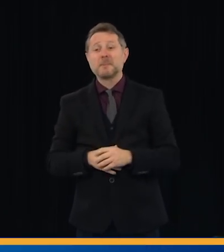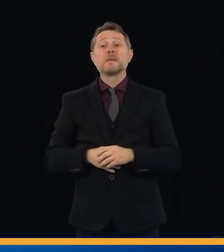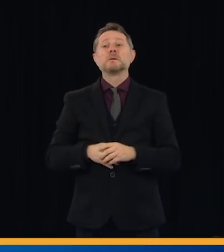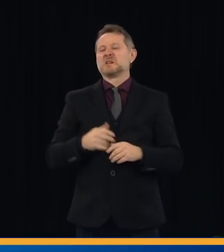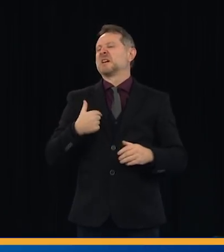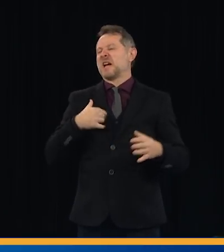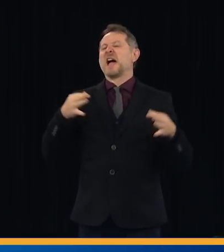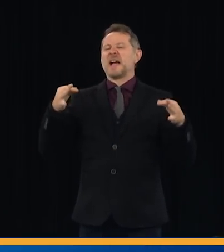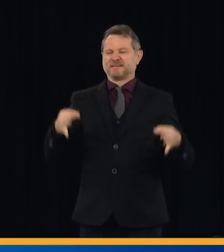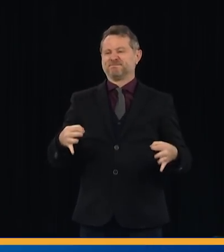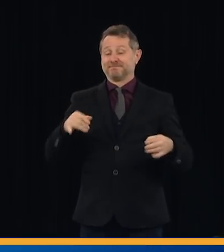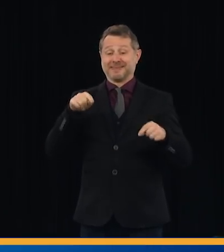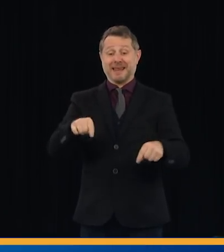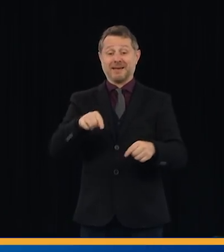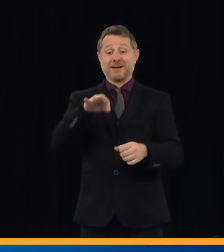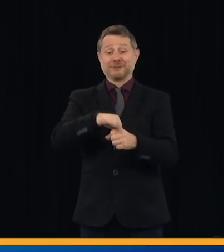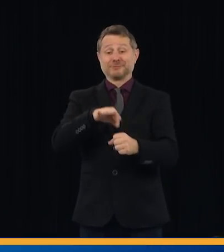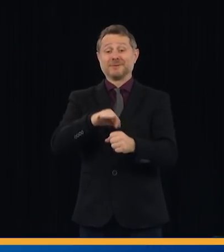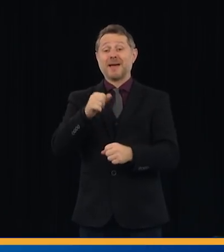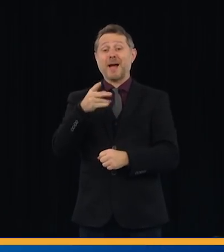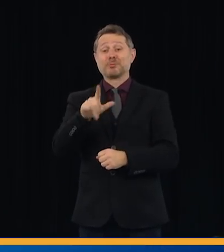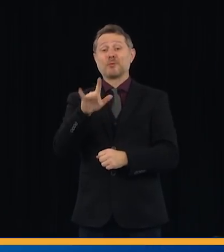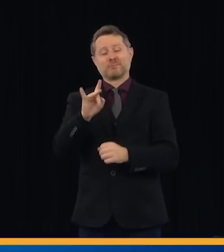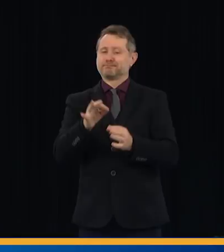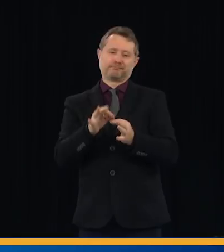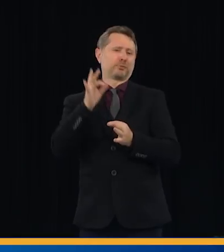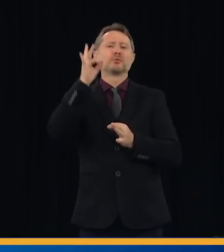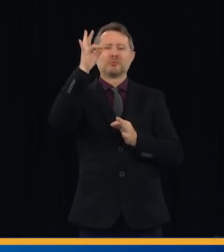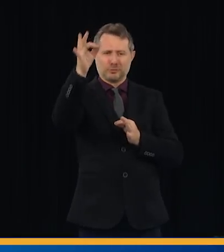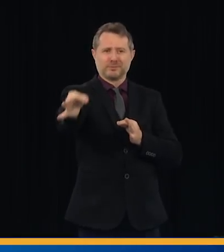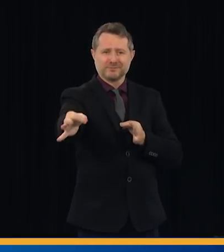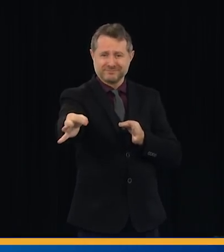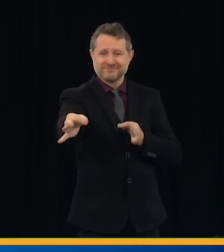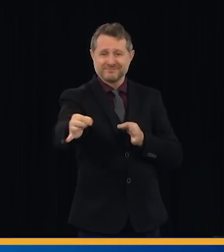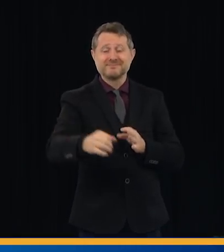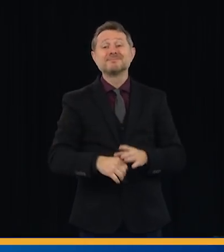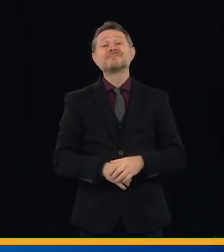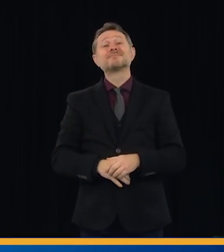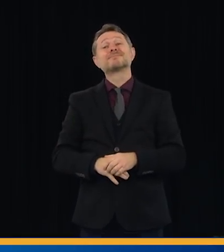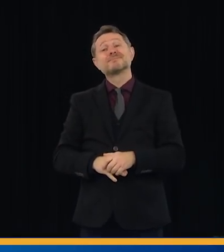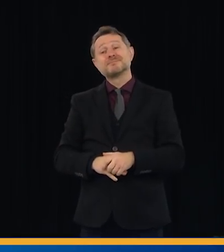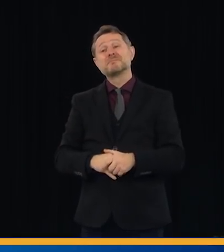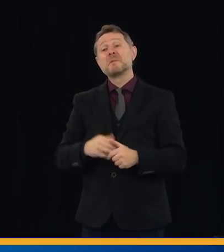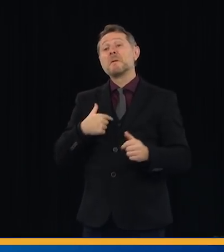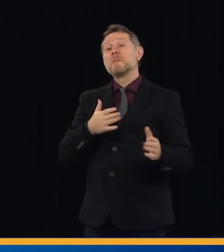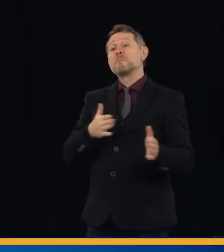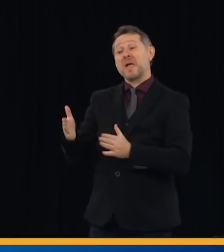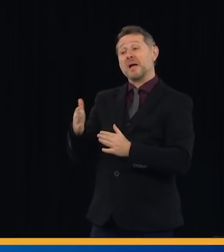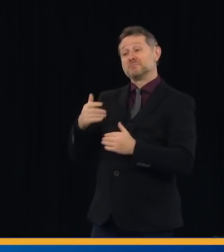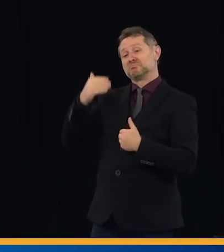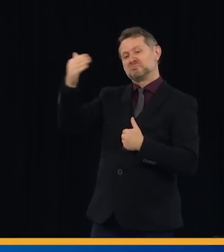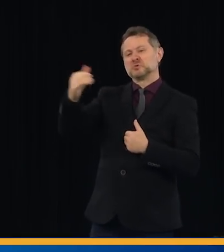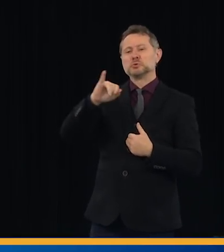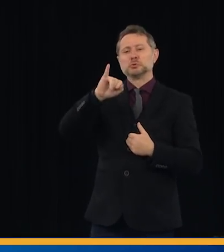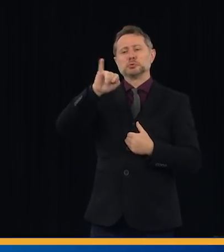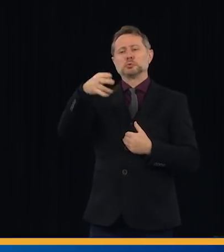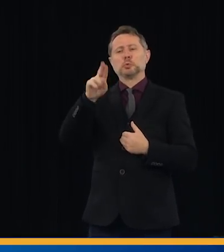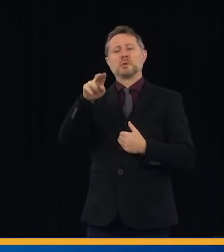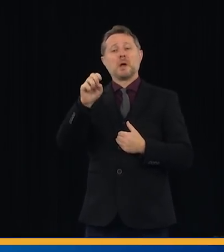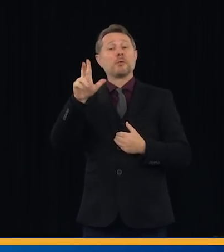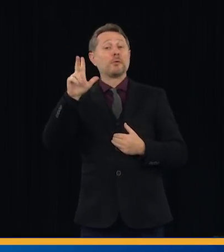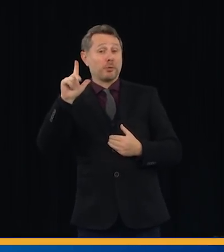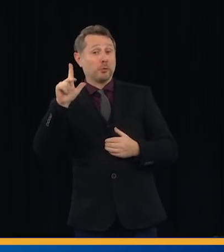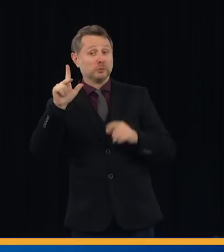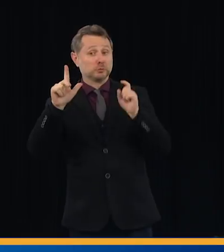that and link it to an election that was previously scheduled on June 23rd. The June 23rd